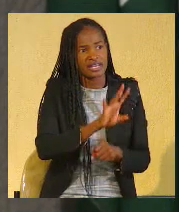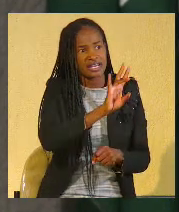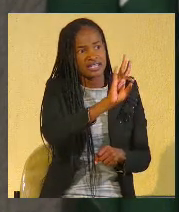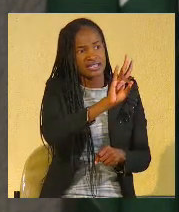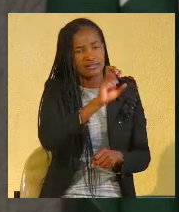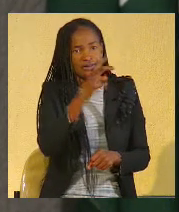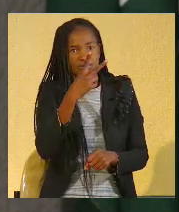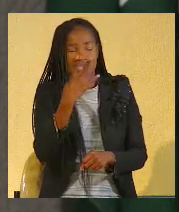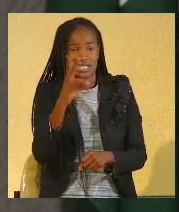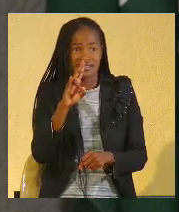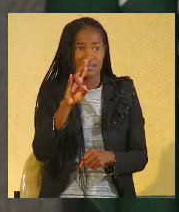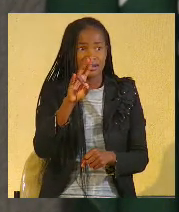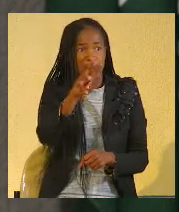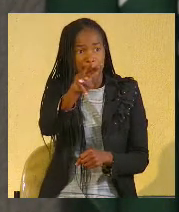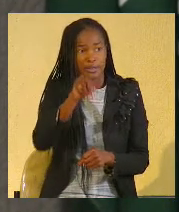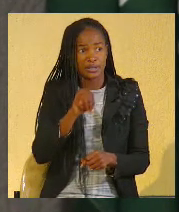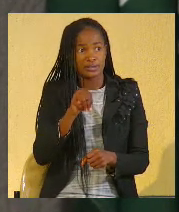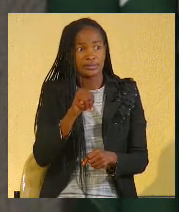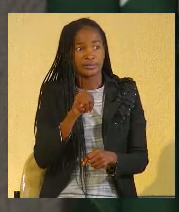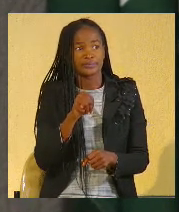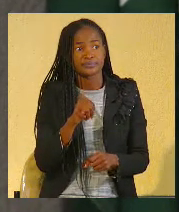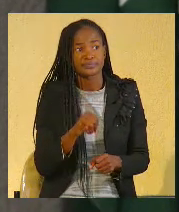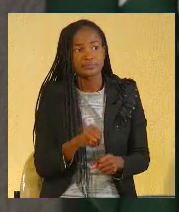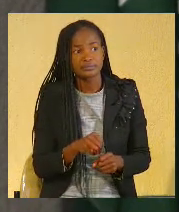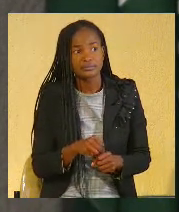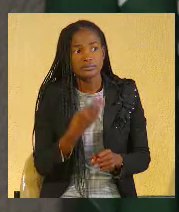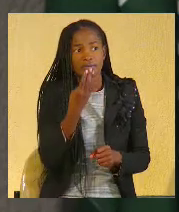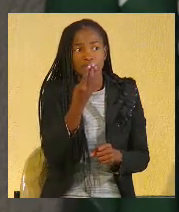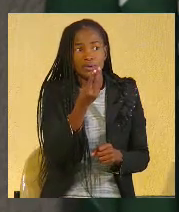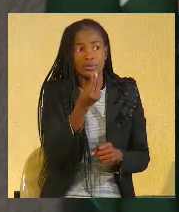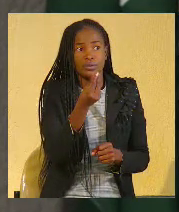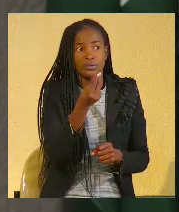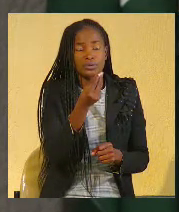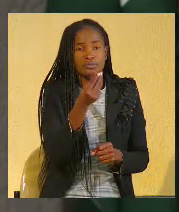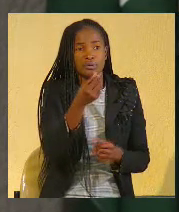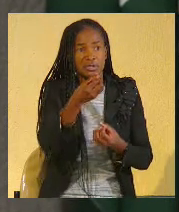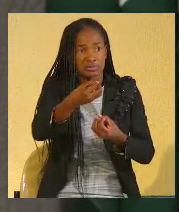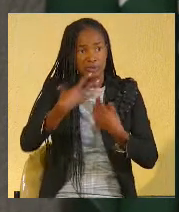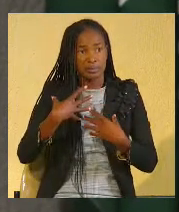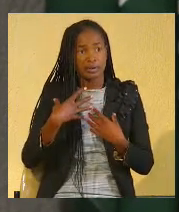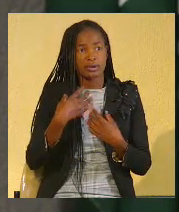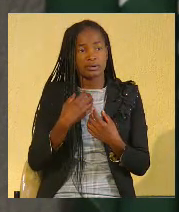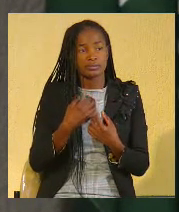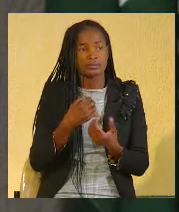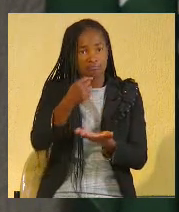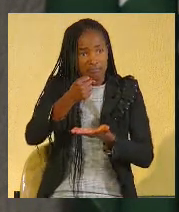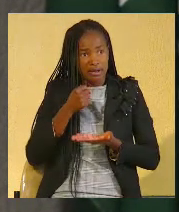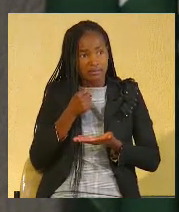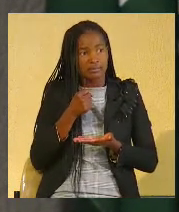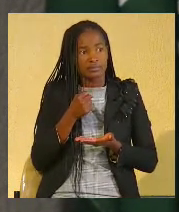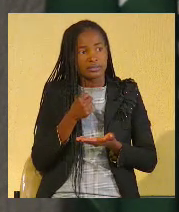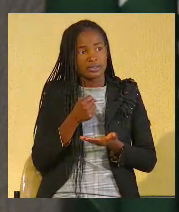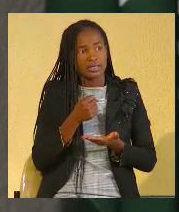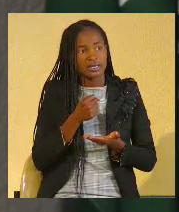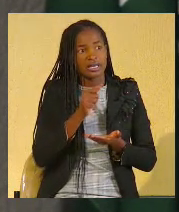727 of that amount, this is the actual budget which has been committed. The remainder is